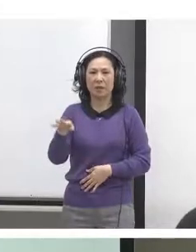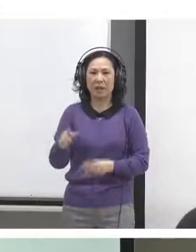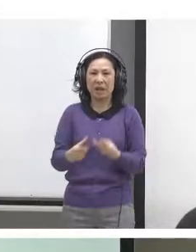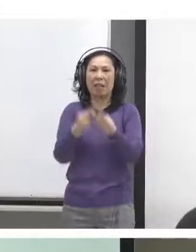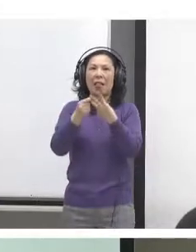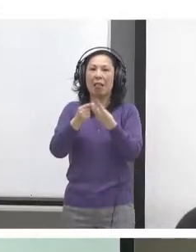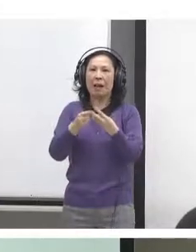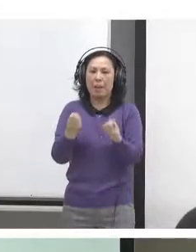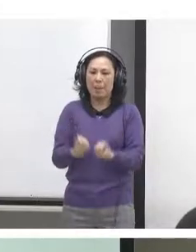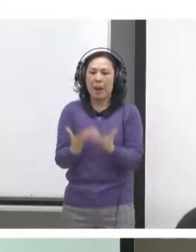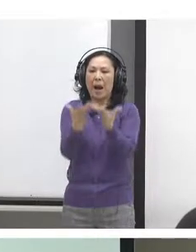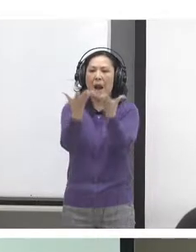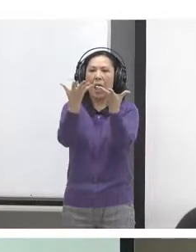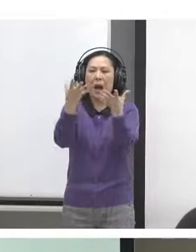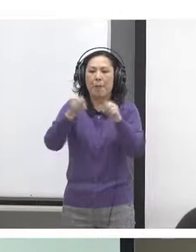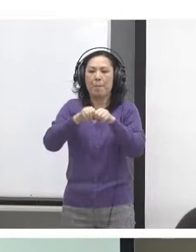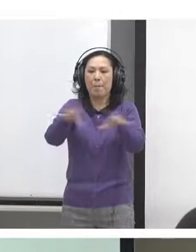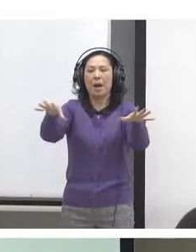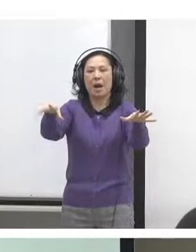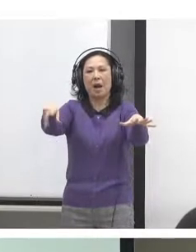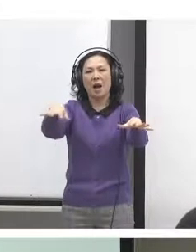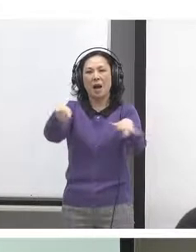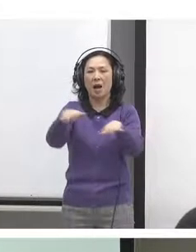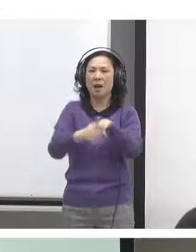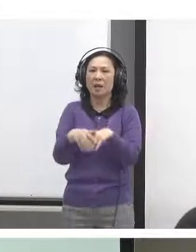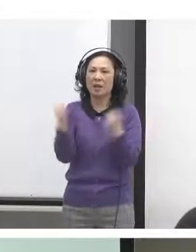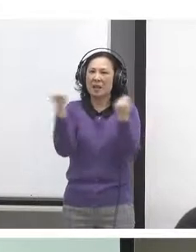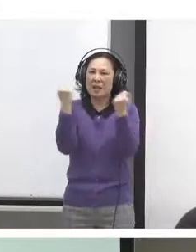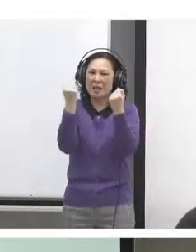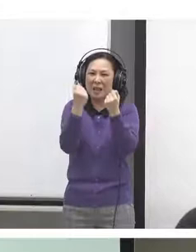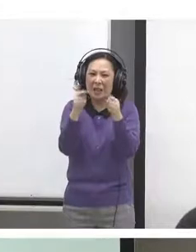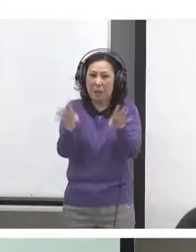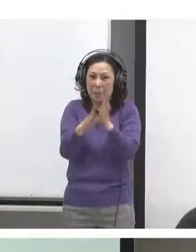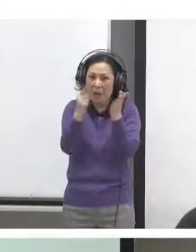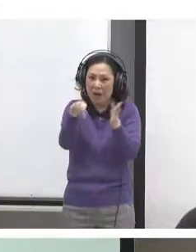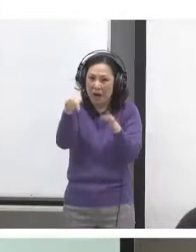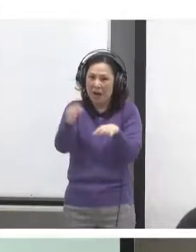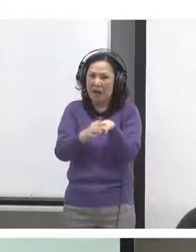happening as we head into winter.